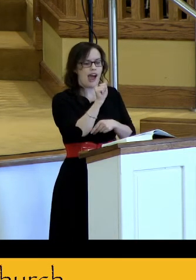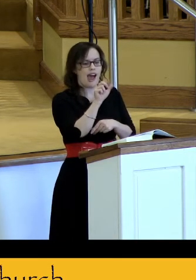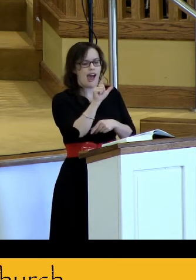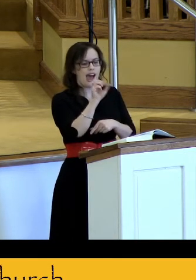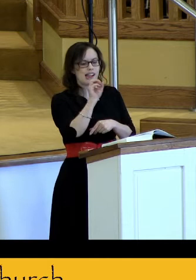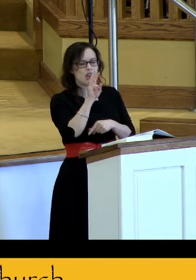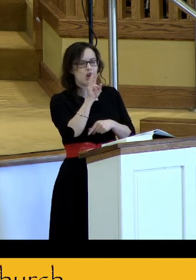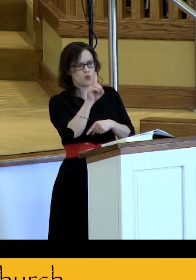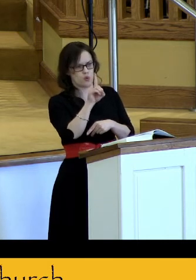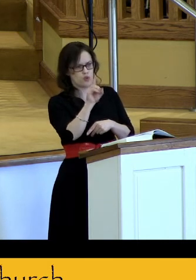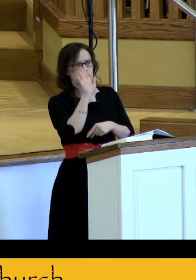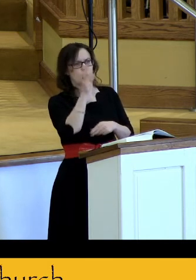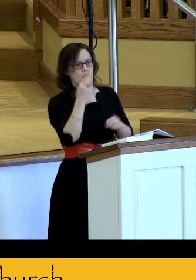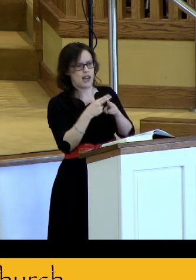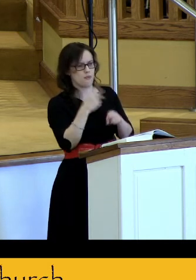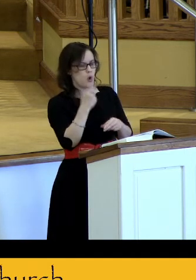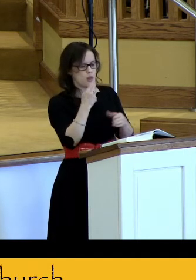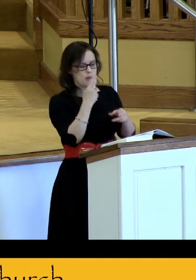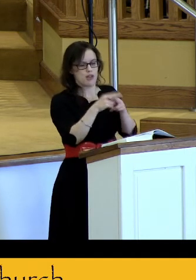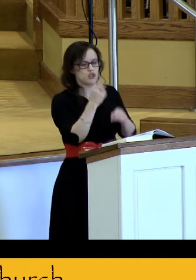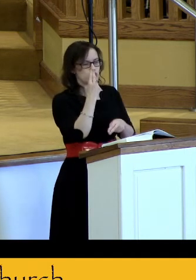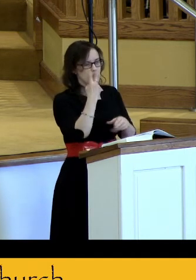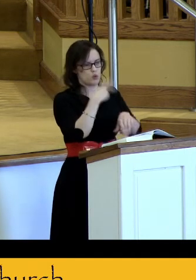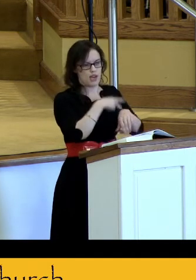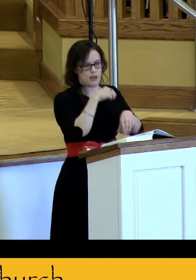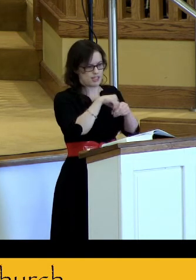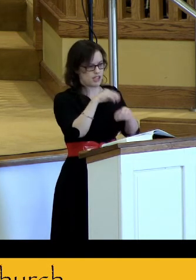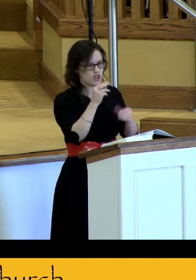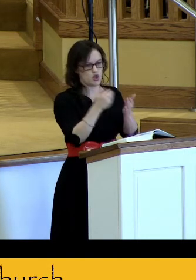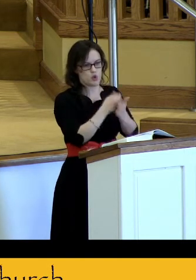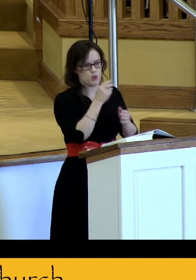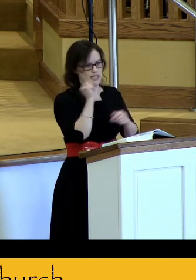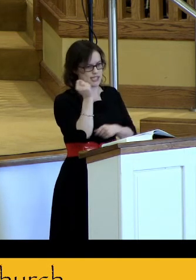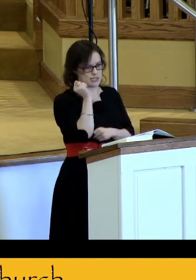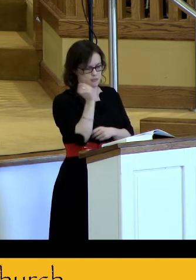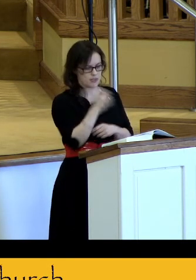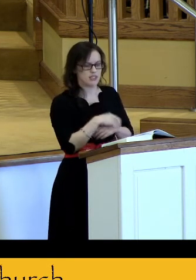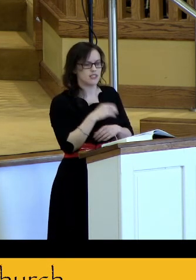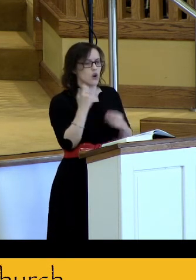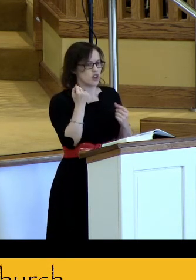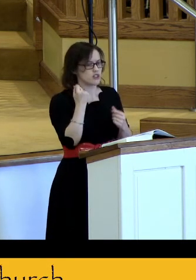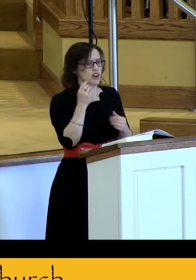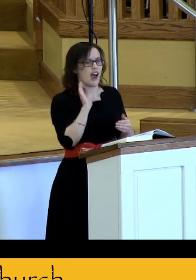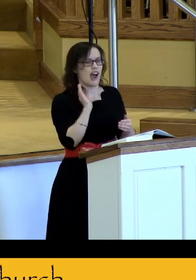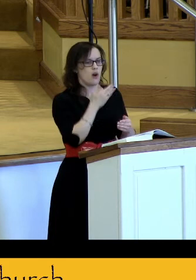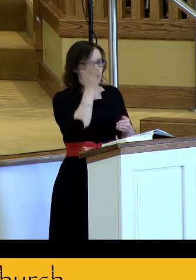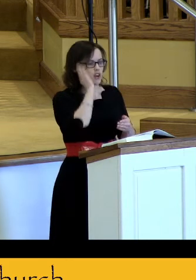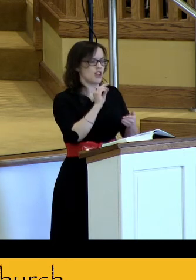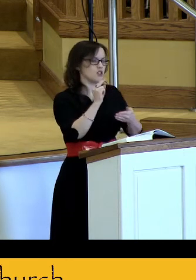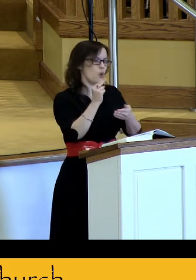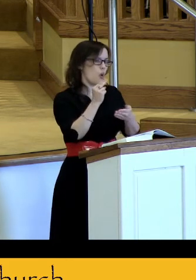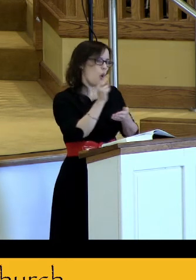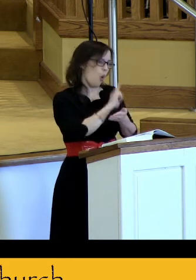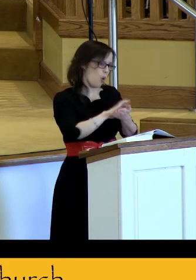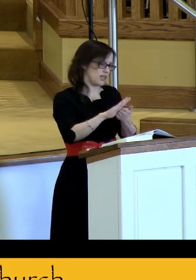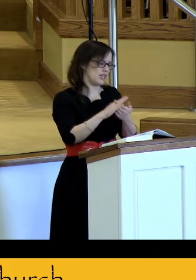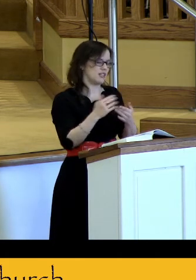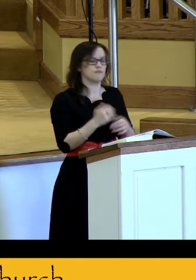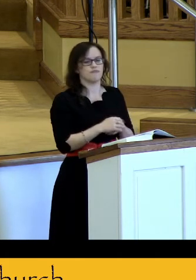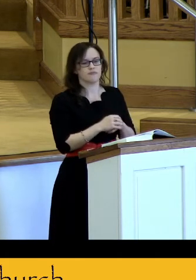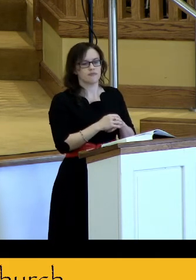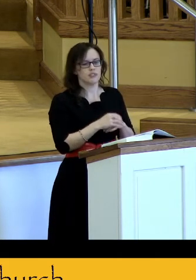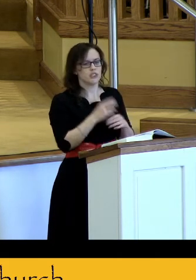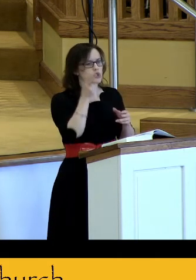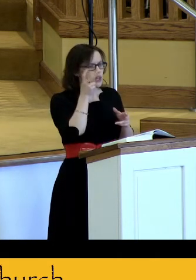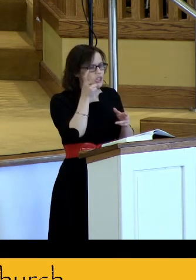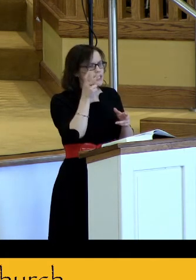only 2 times in the New Testament. But boy, we need to talk about how holy our God is again. And hey, we are on the winning side. So choir, sing that again. Listen to the words. And